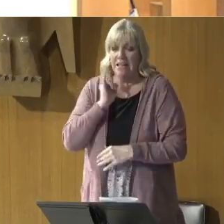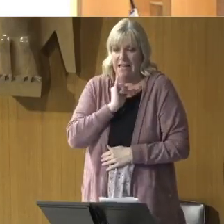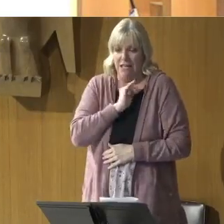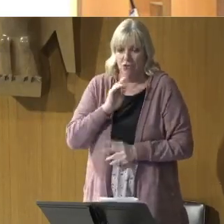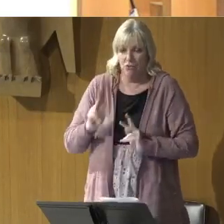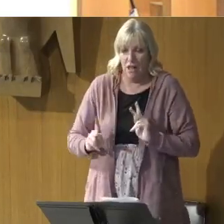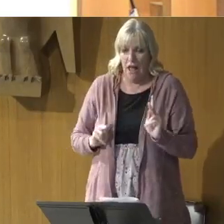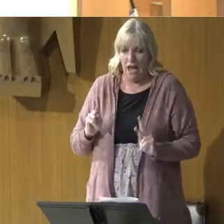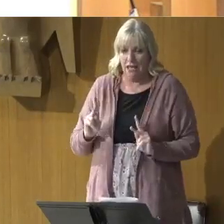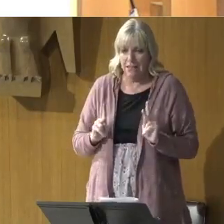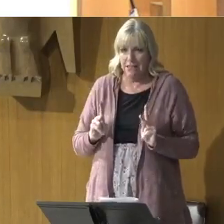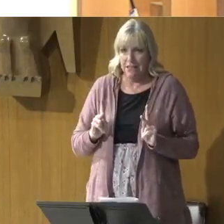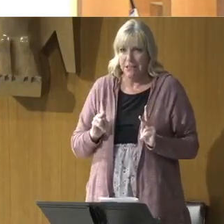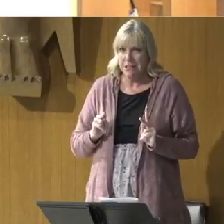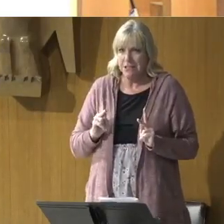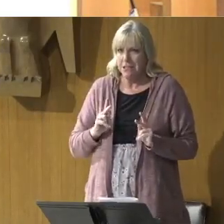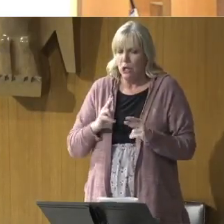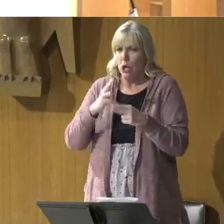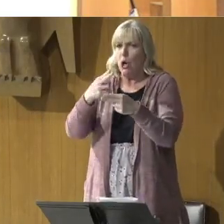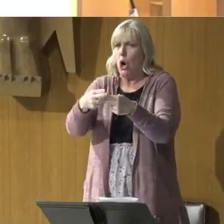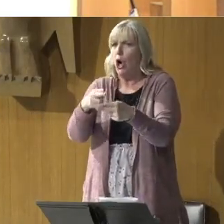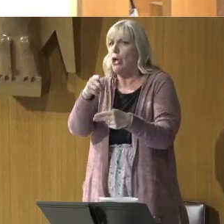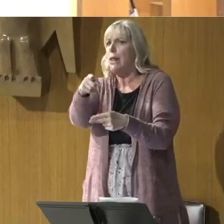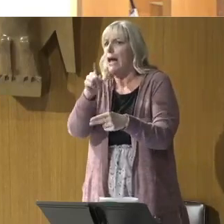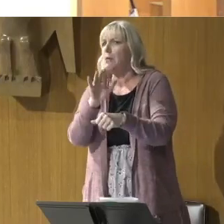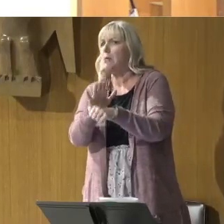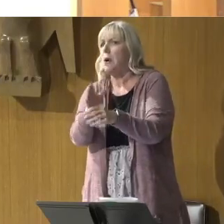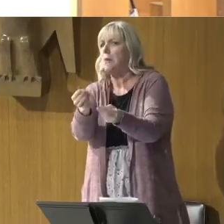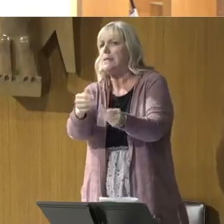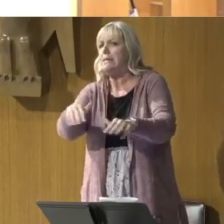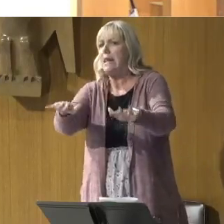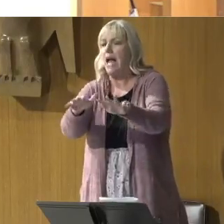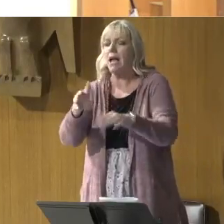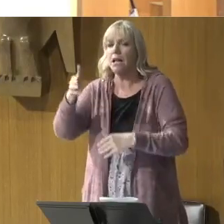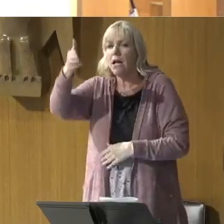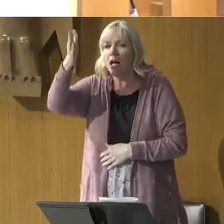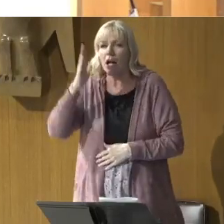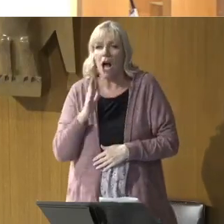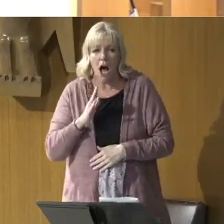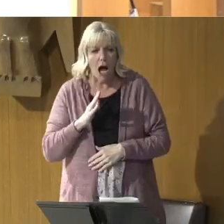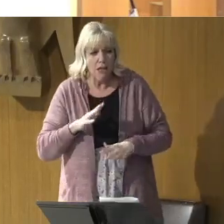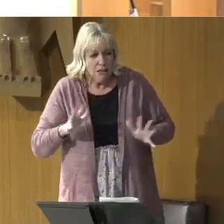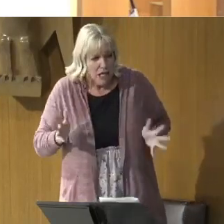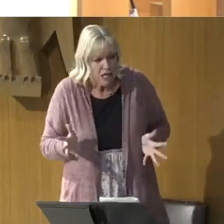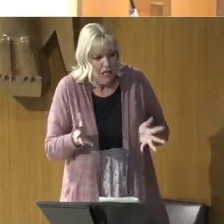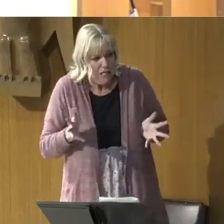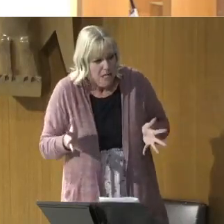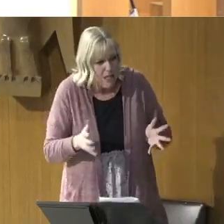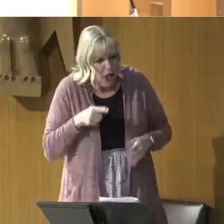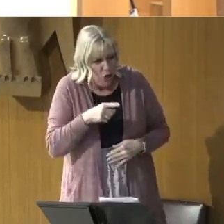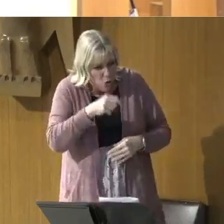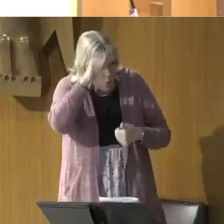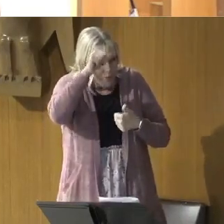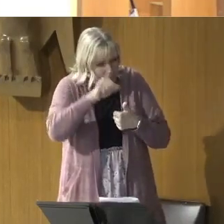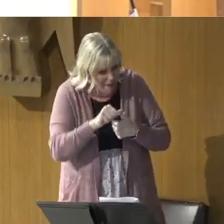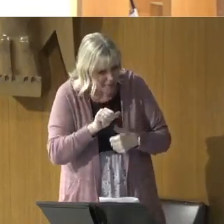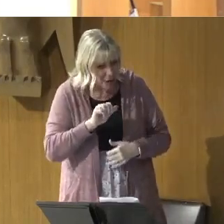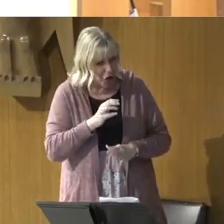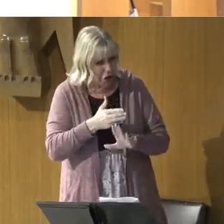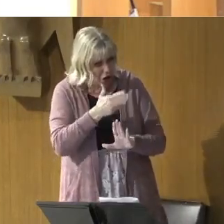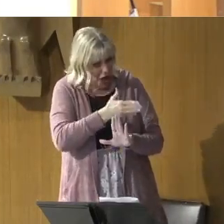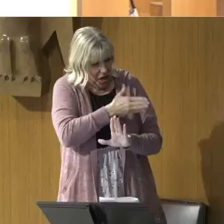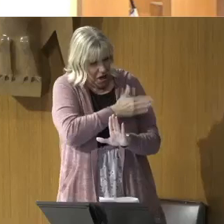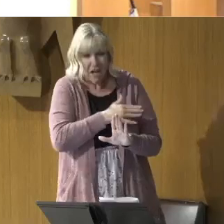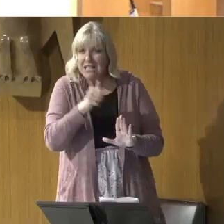as such, and God spends an entire chapter right before they enter exhorting them to remember the suffering of their past,